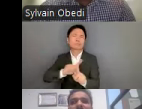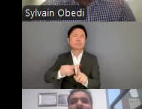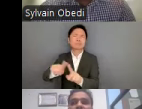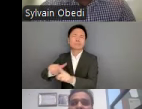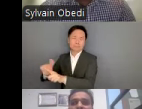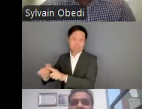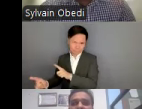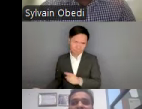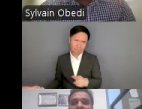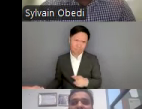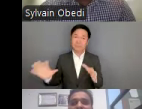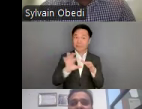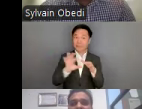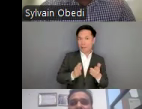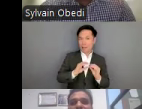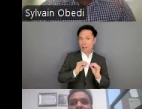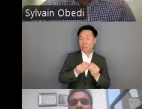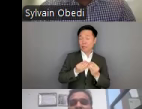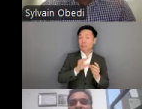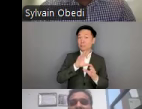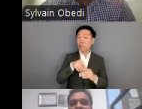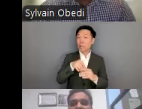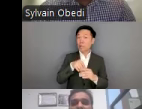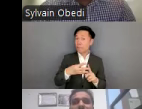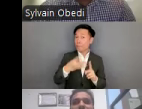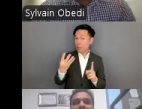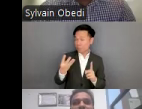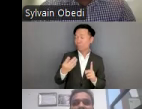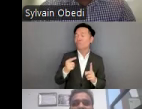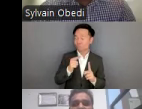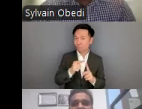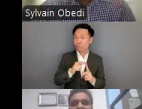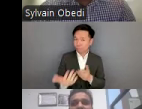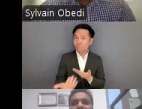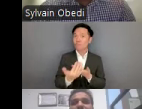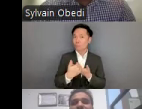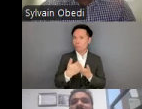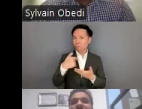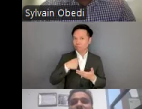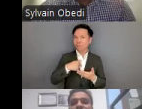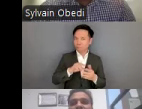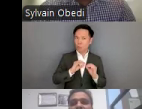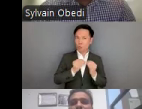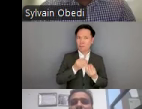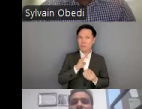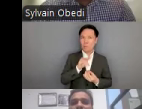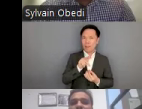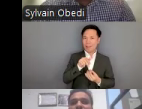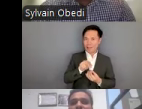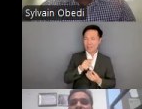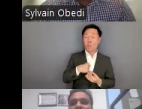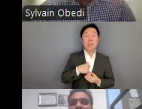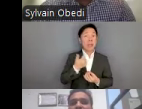the youth with LGBT youths from LGBTIQ communities. So we have 10 chapters and more